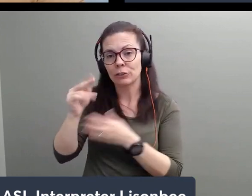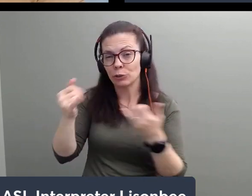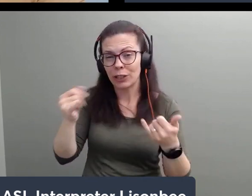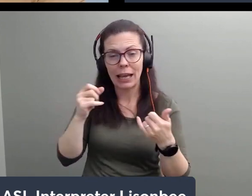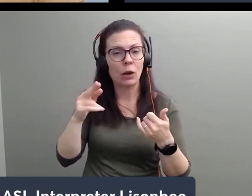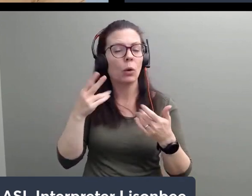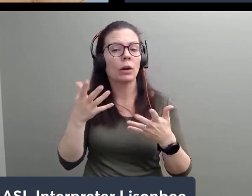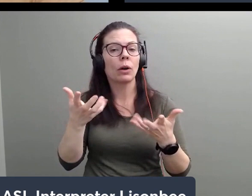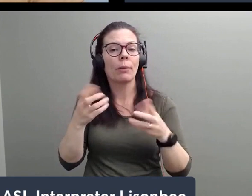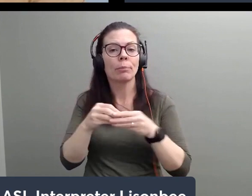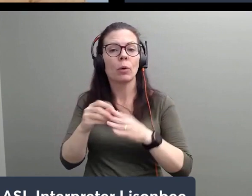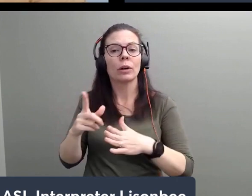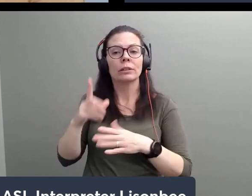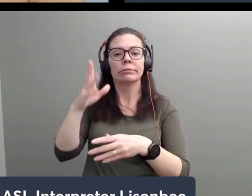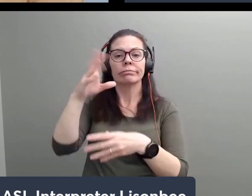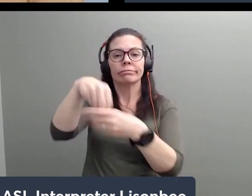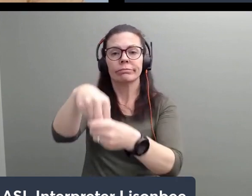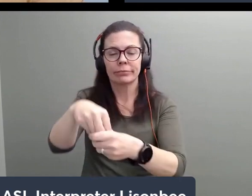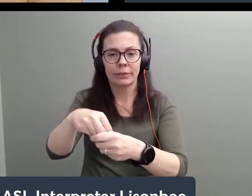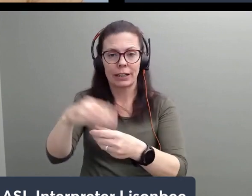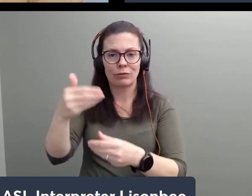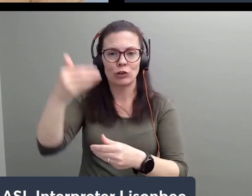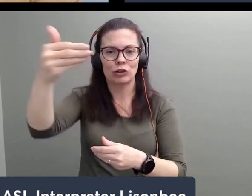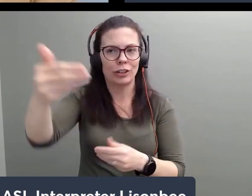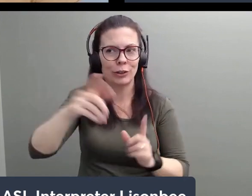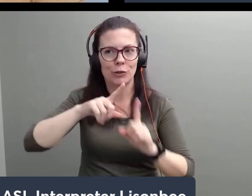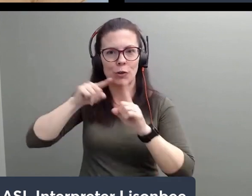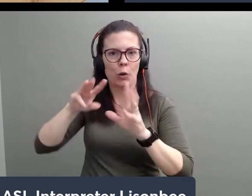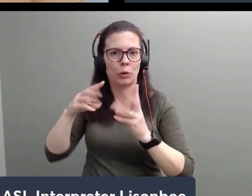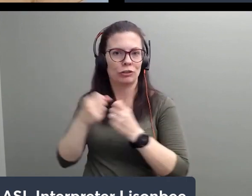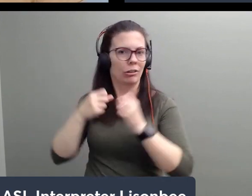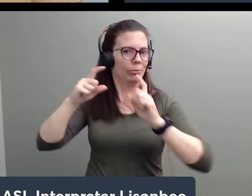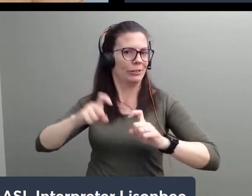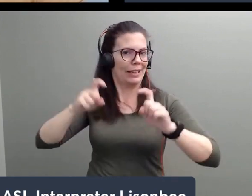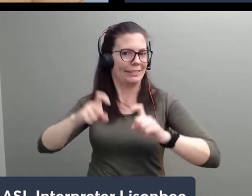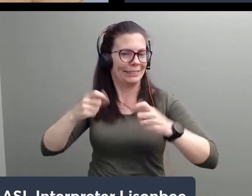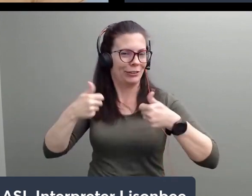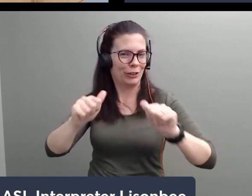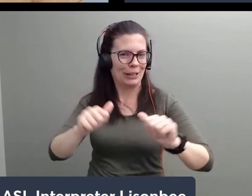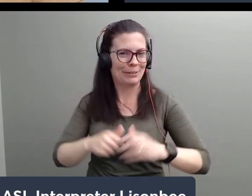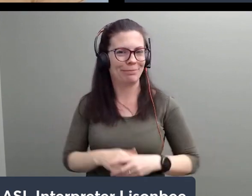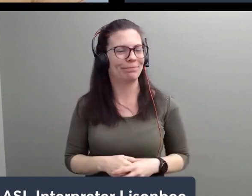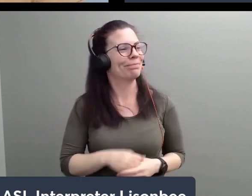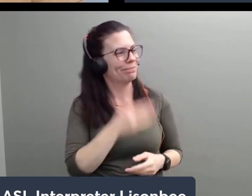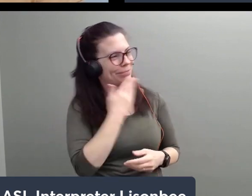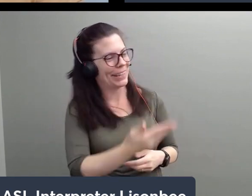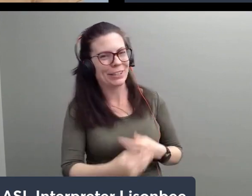has a chance to stop by that workshop and try it out. Thank you.